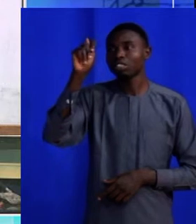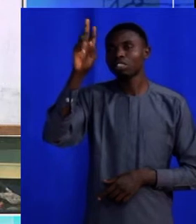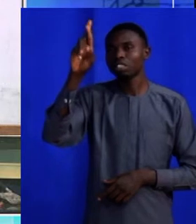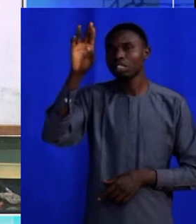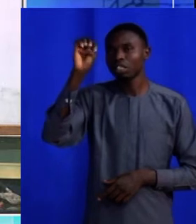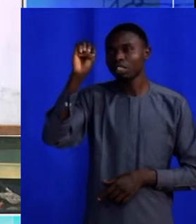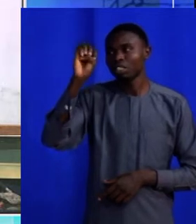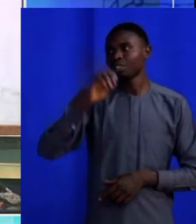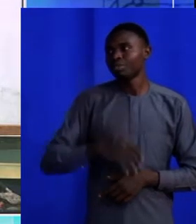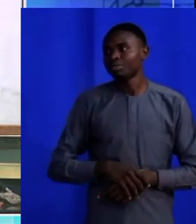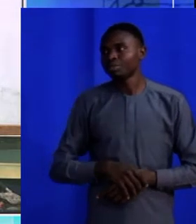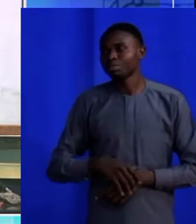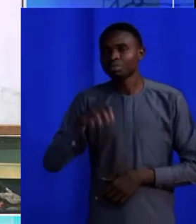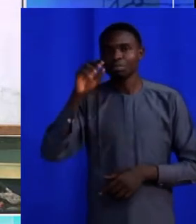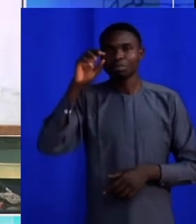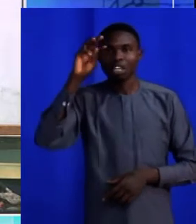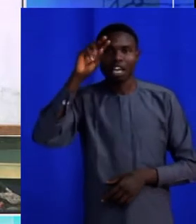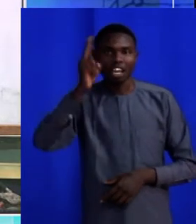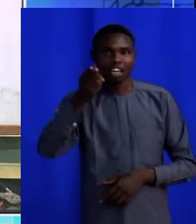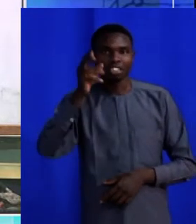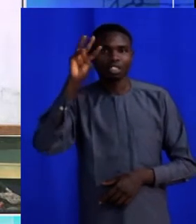We shall see them.